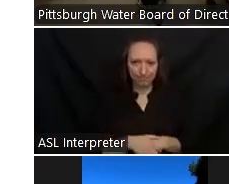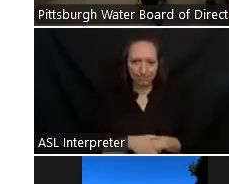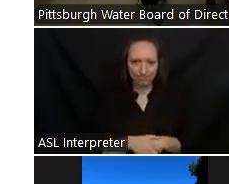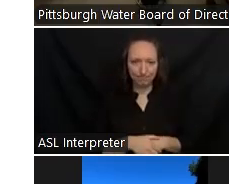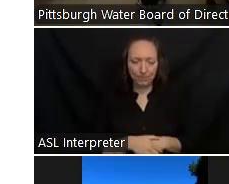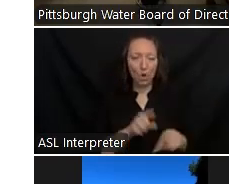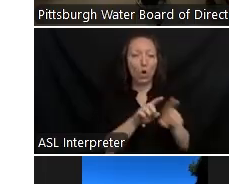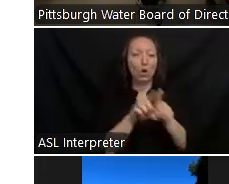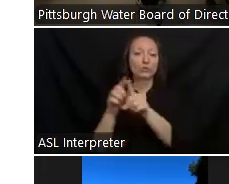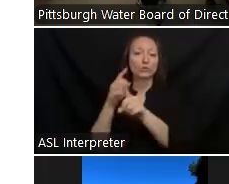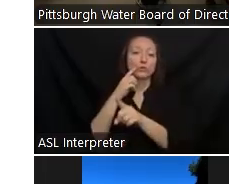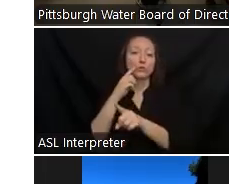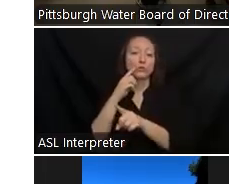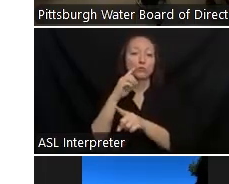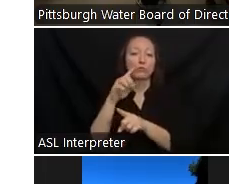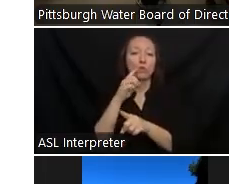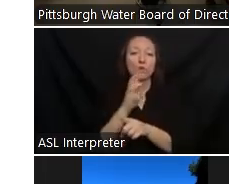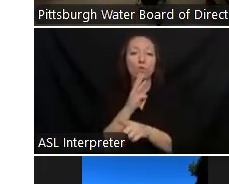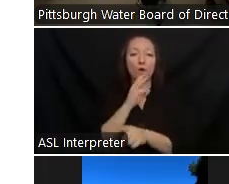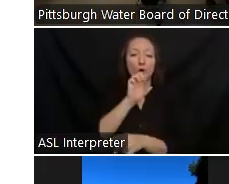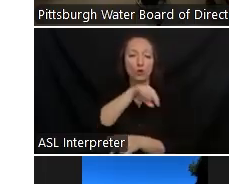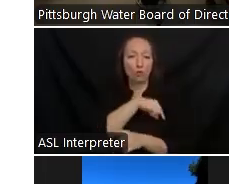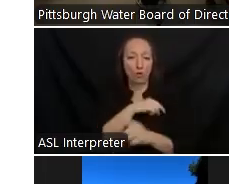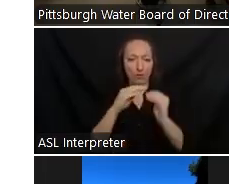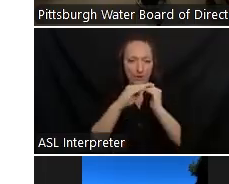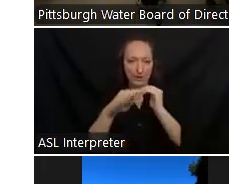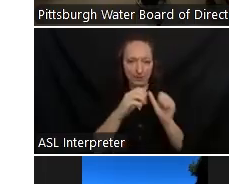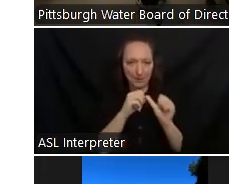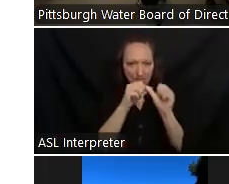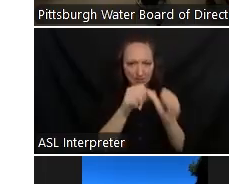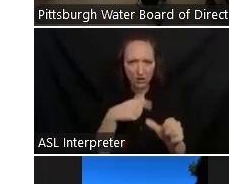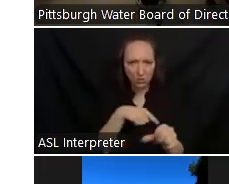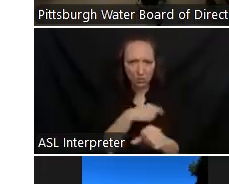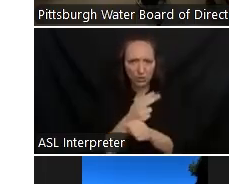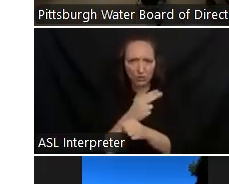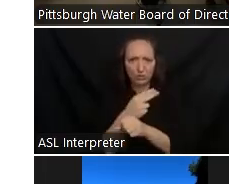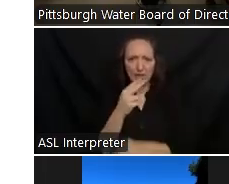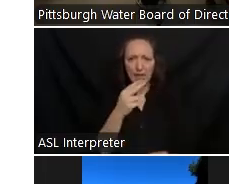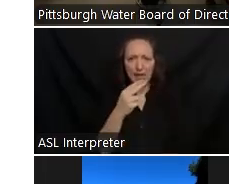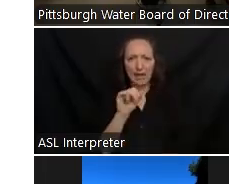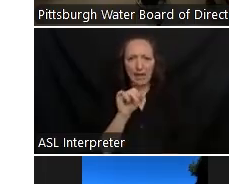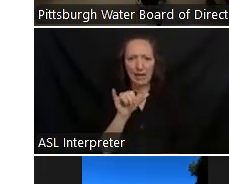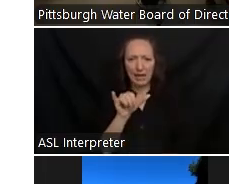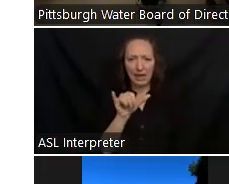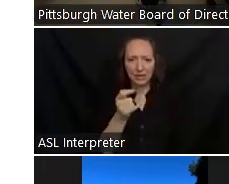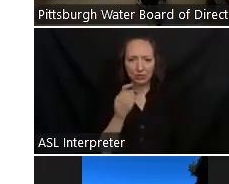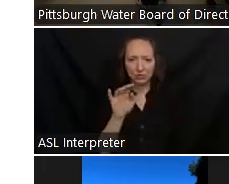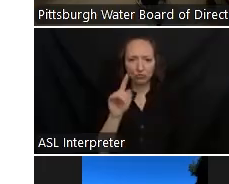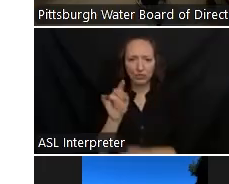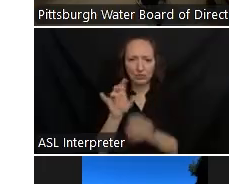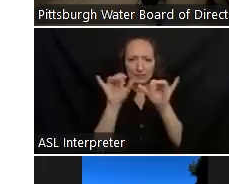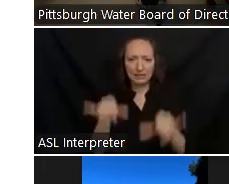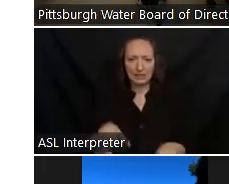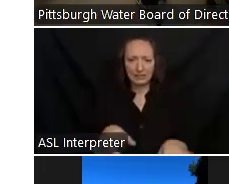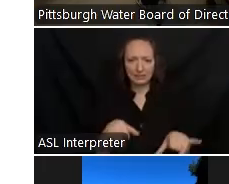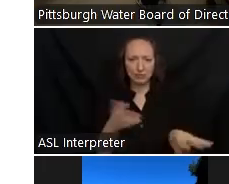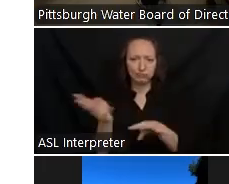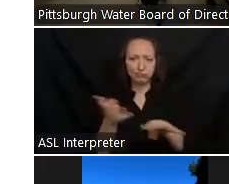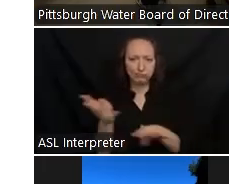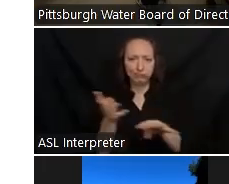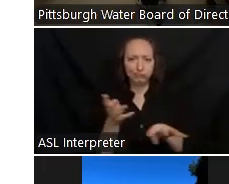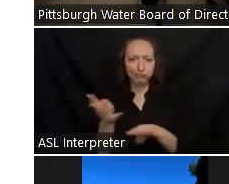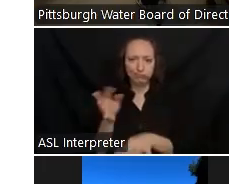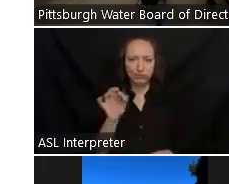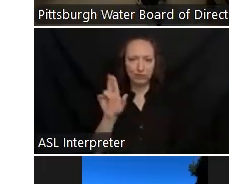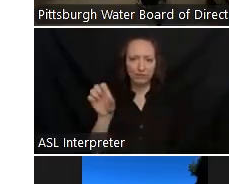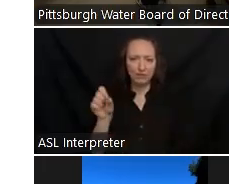for system flushing. Spot flushing, as kind of show here, allows us to flow that hydrant and temporarily move